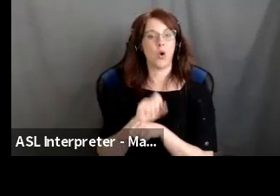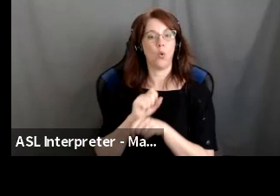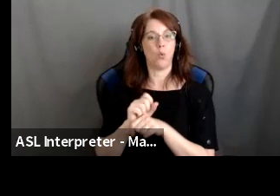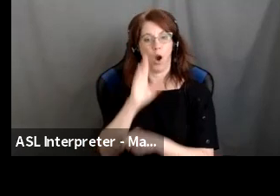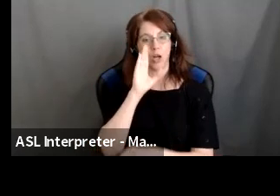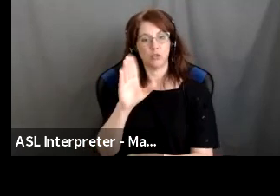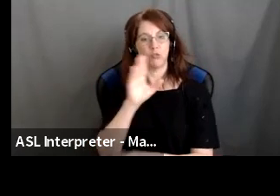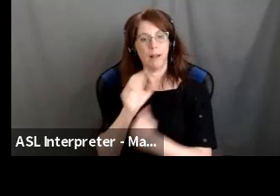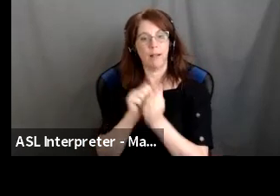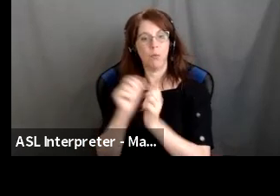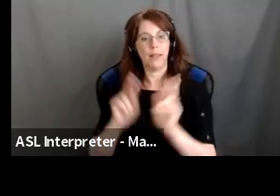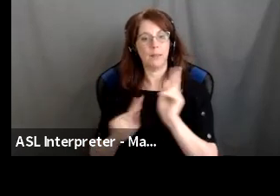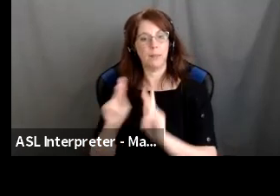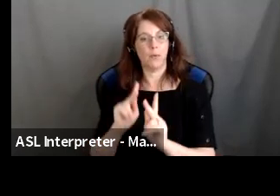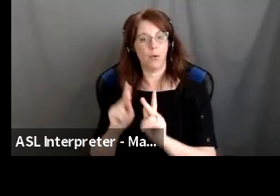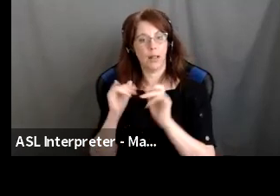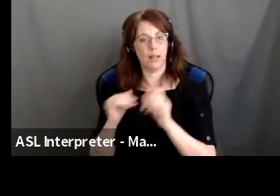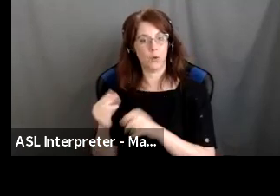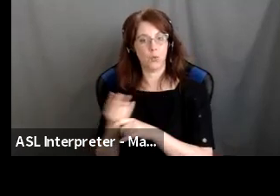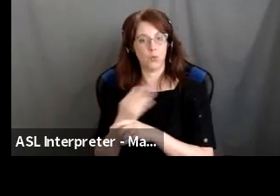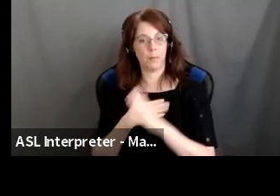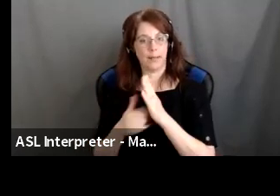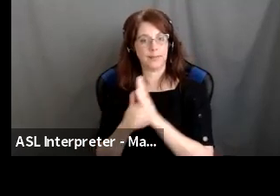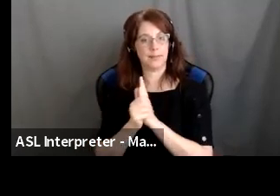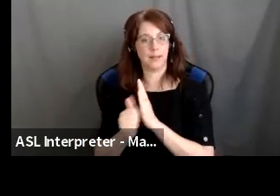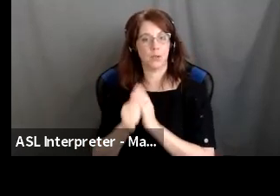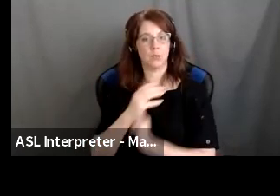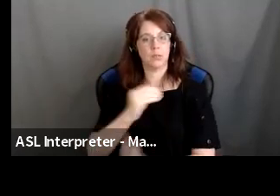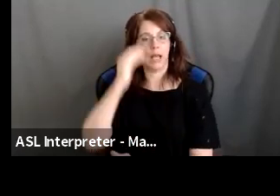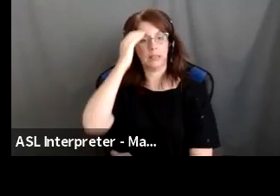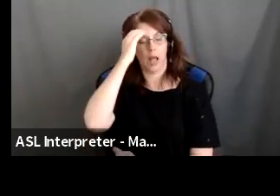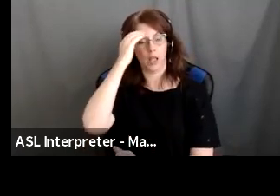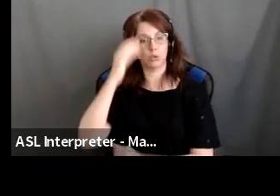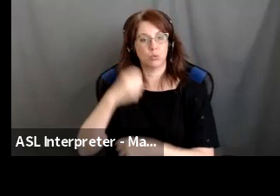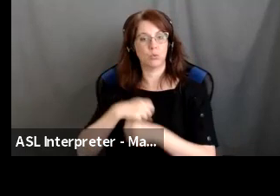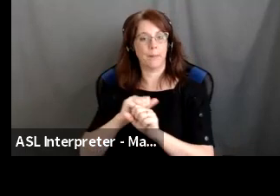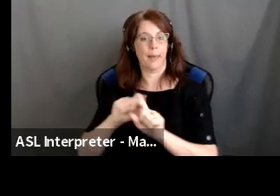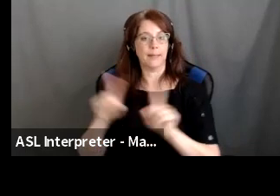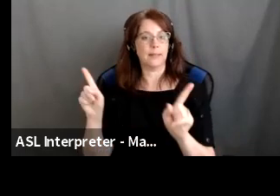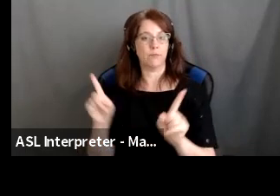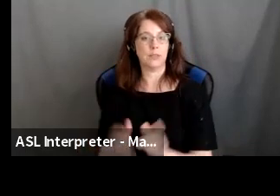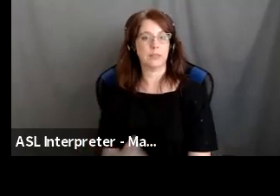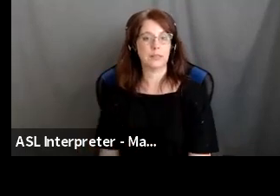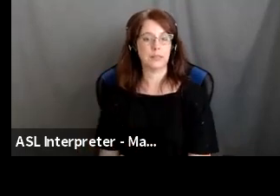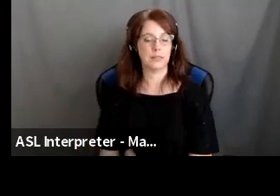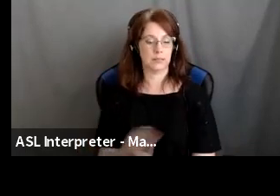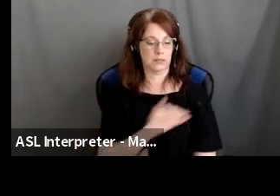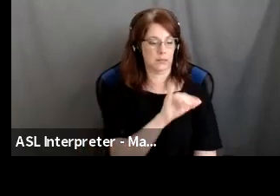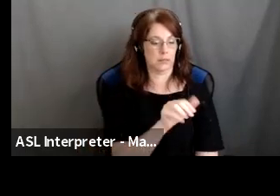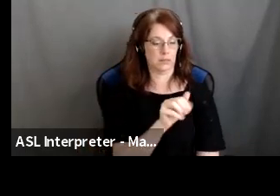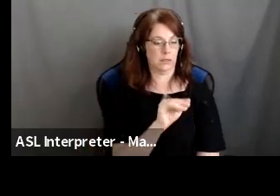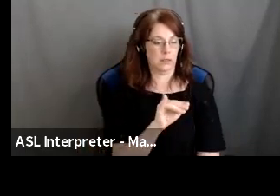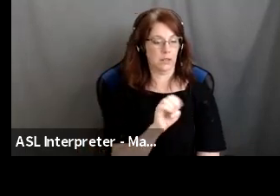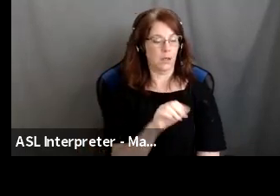with individuals and use my skills and knowledge to make differences. Jamie put, you may